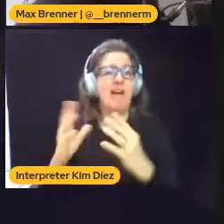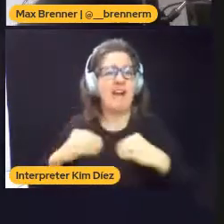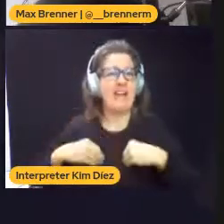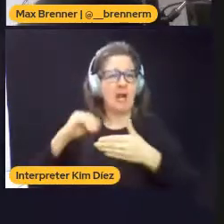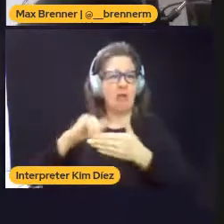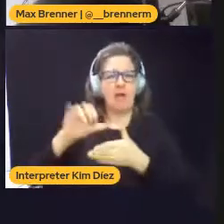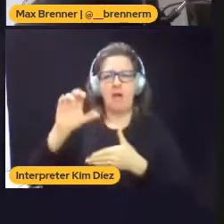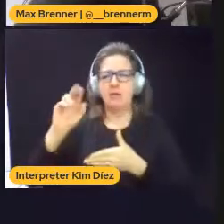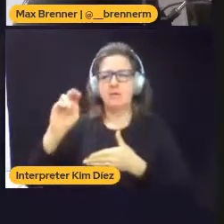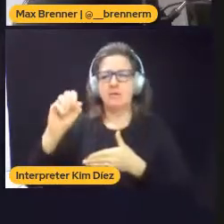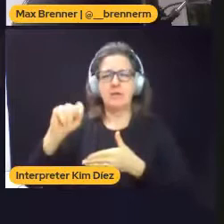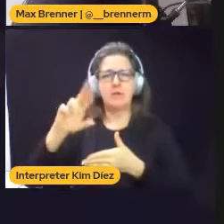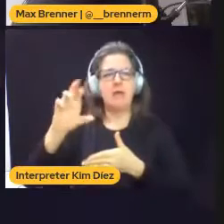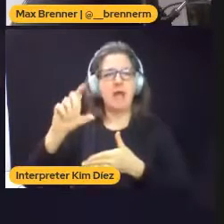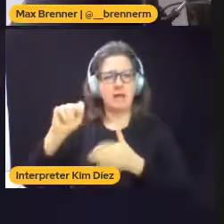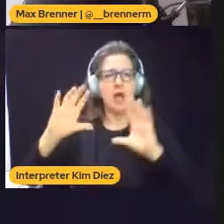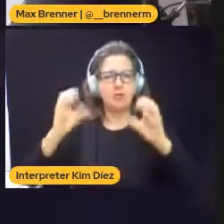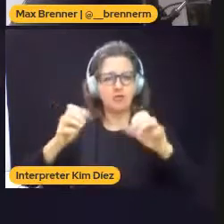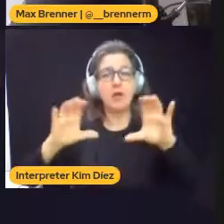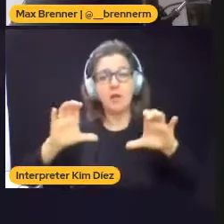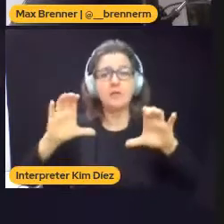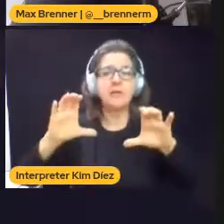some constructor magic.